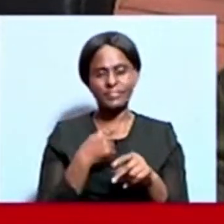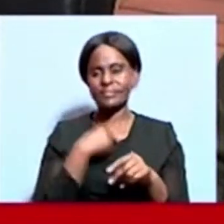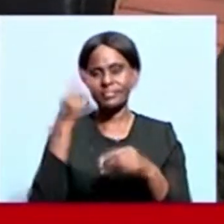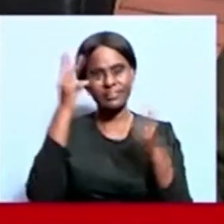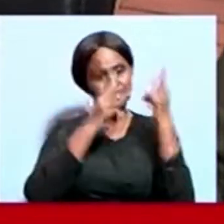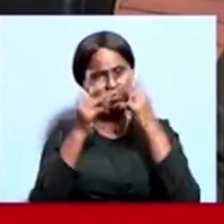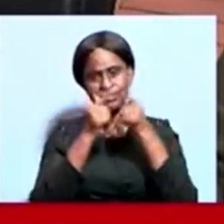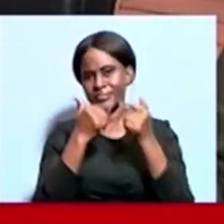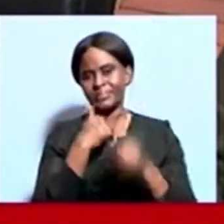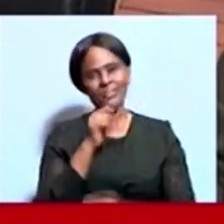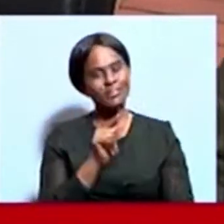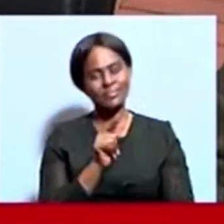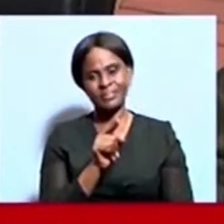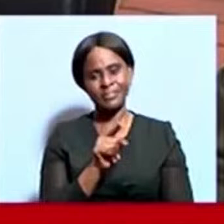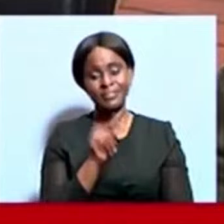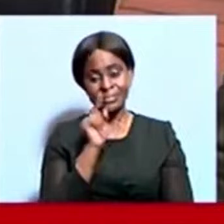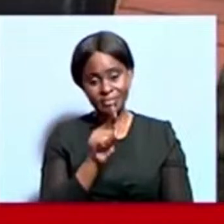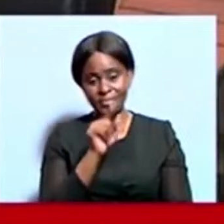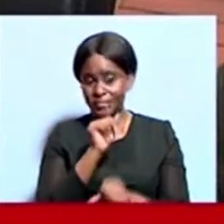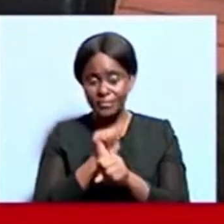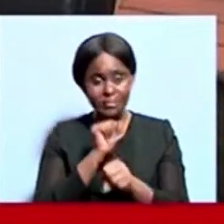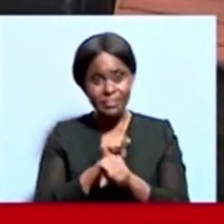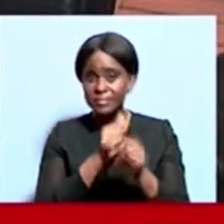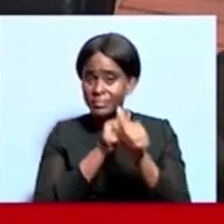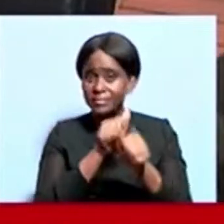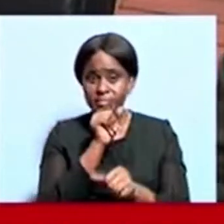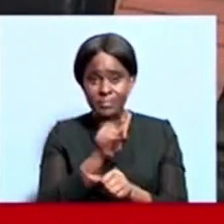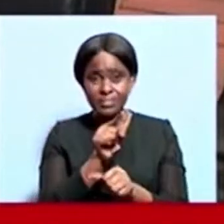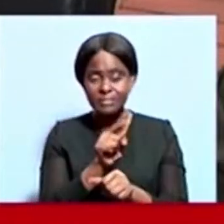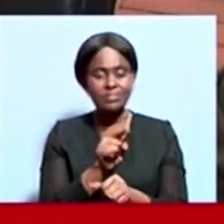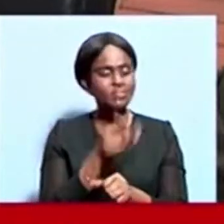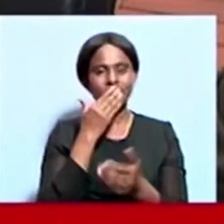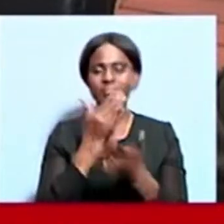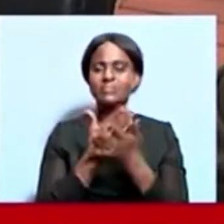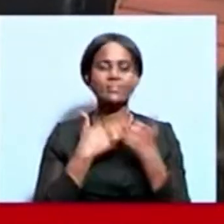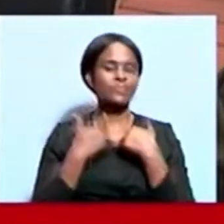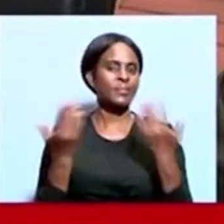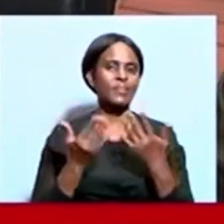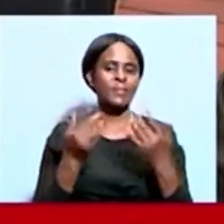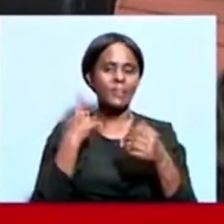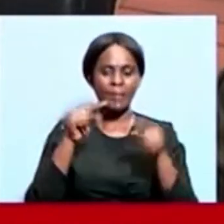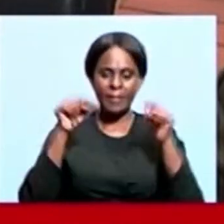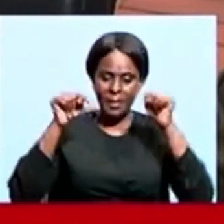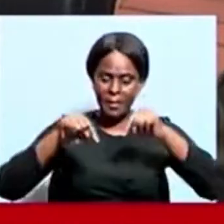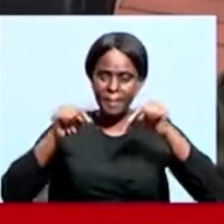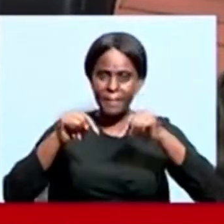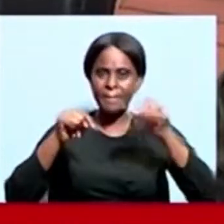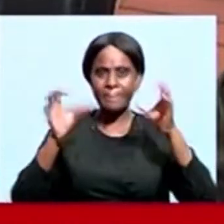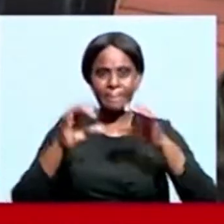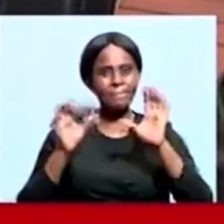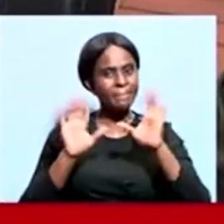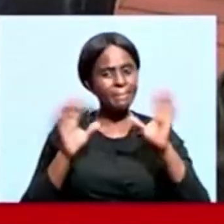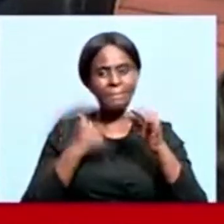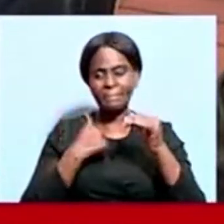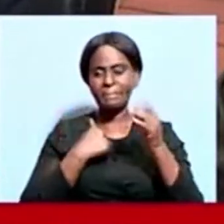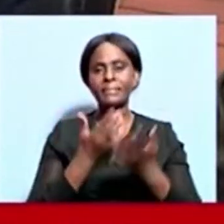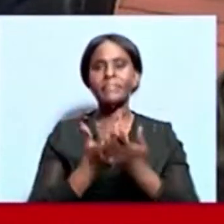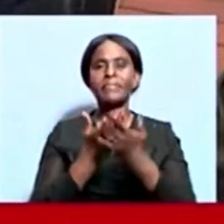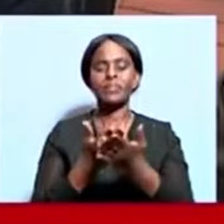concerned. This standard we are setting is not the standard for this committee. I